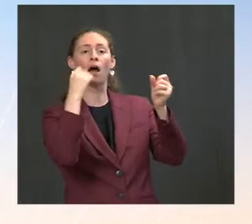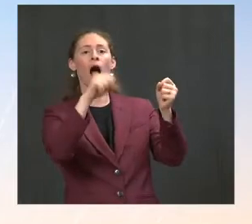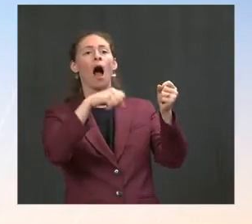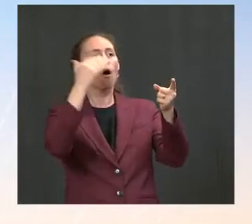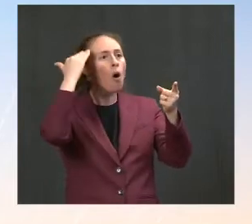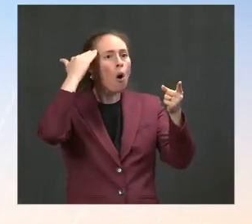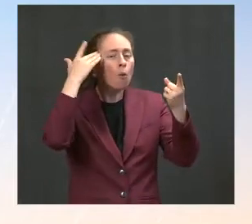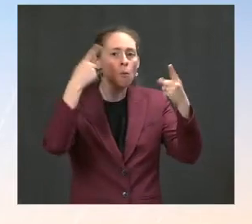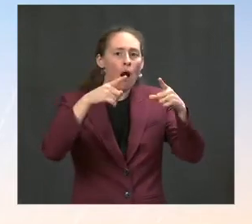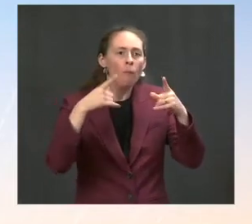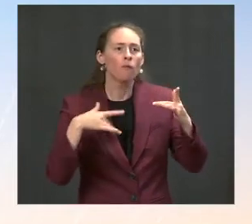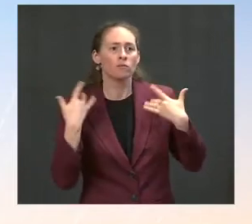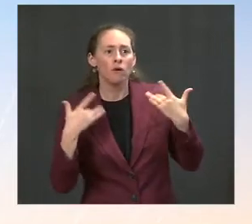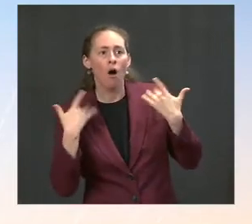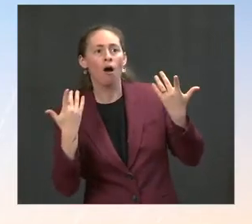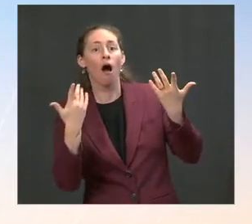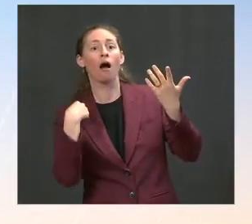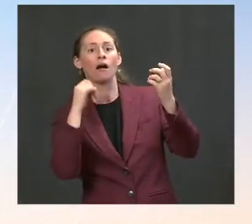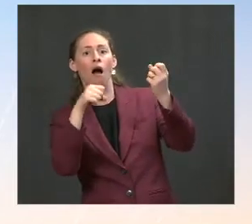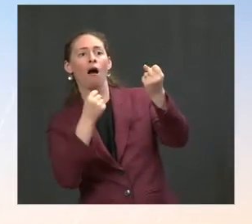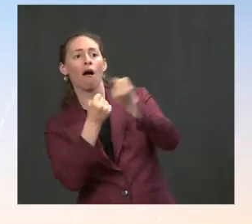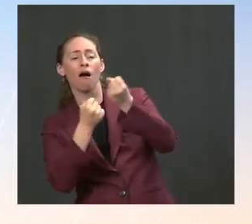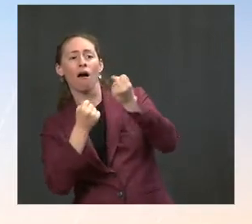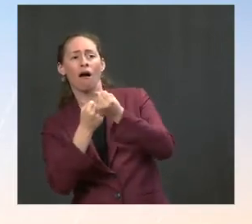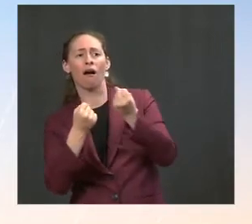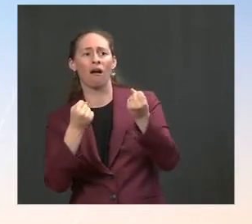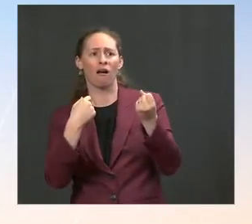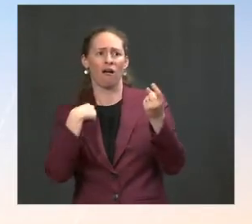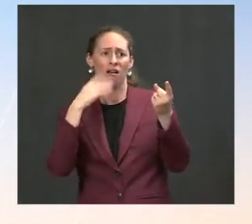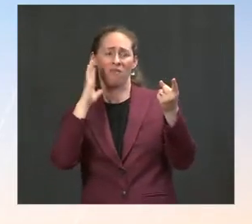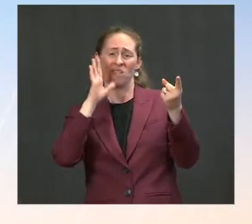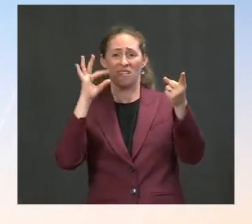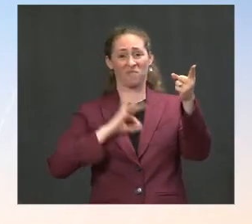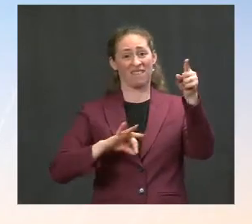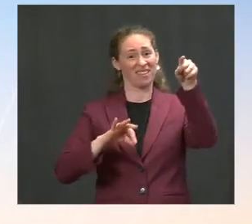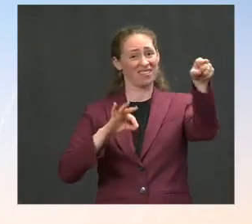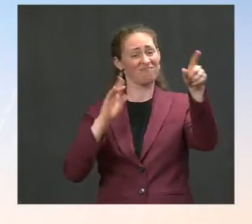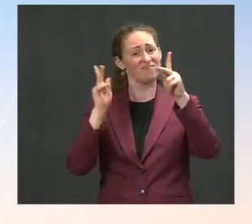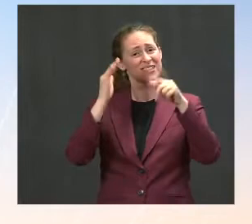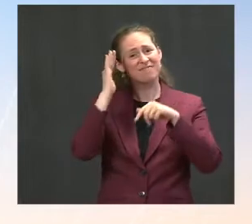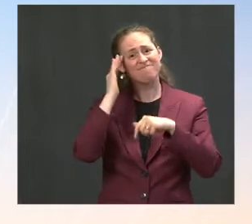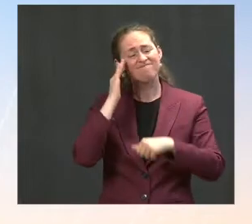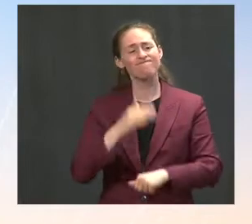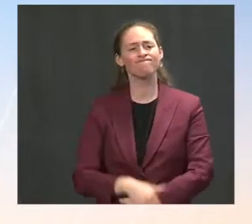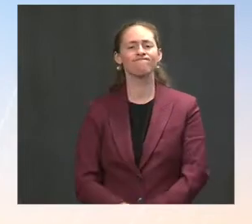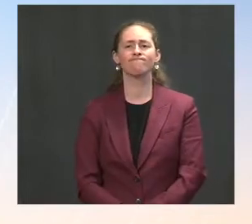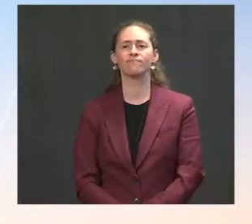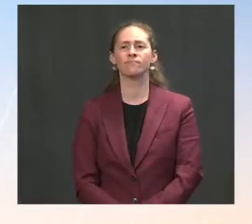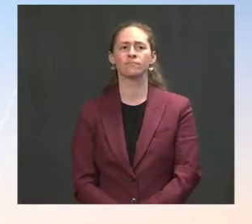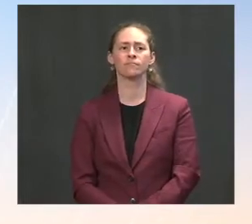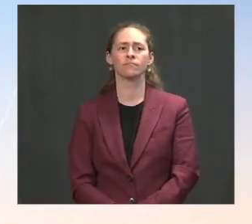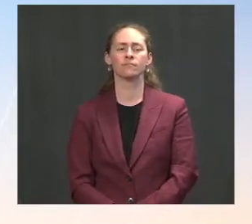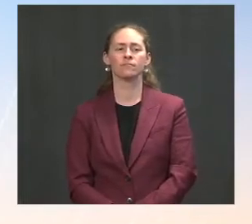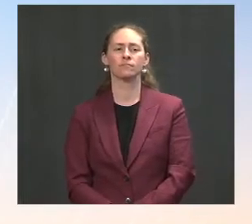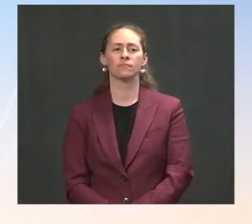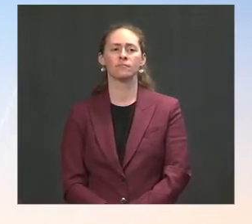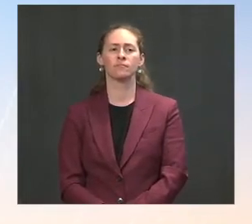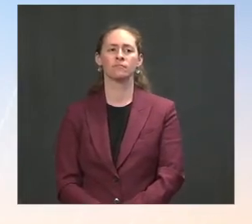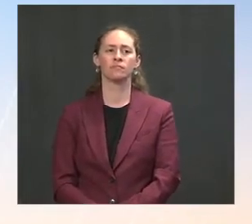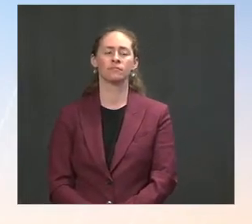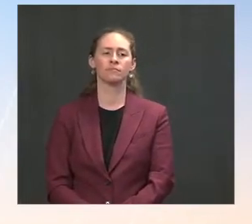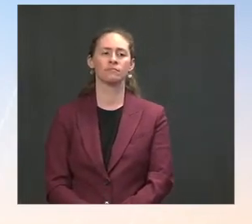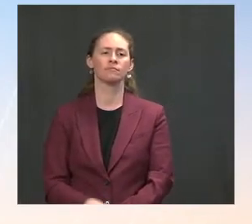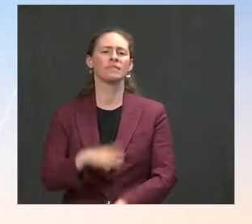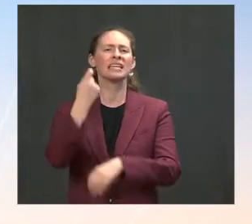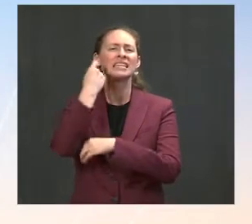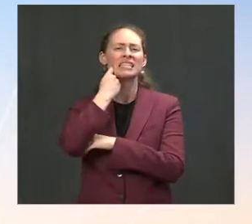forward and beneficial to the people of Cuba. Go ahead. Thank you, ma'am. You mentioned at the top that